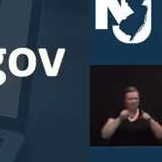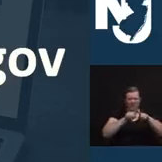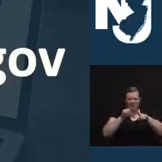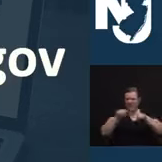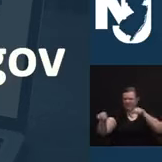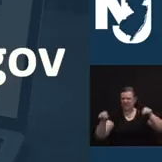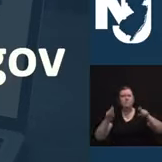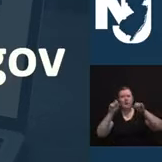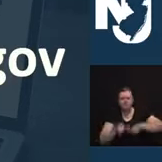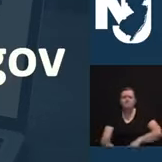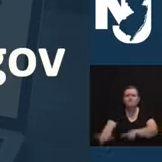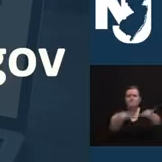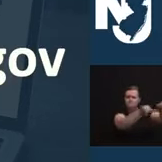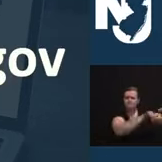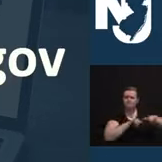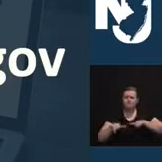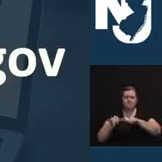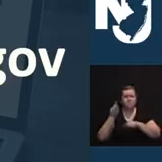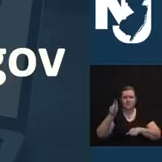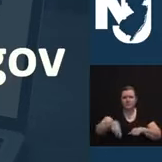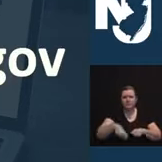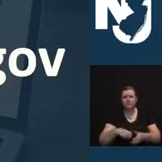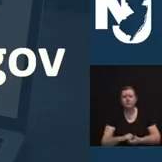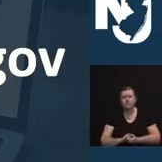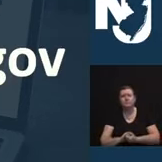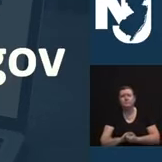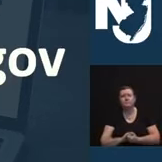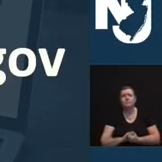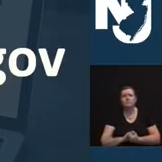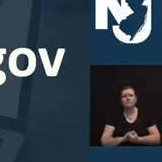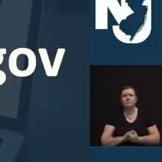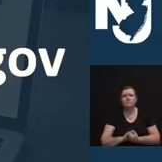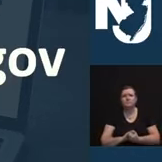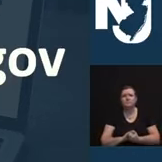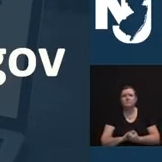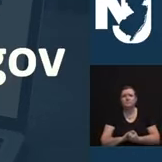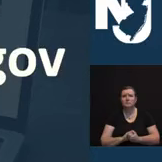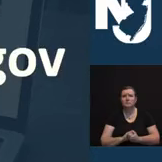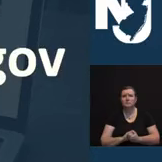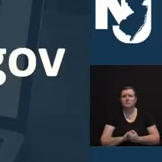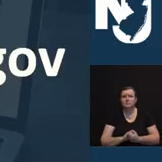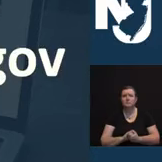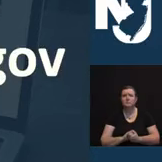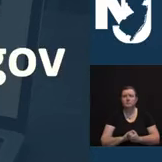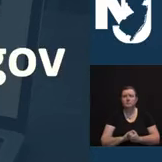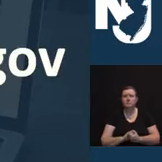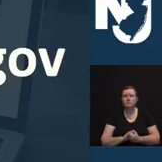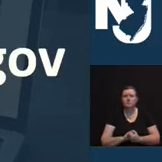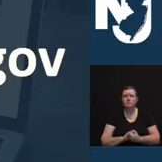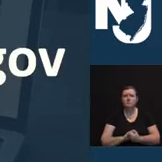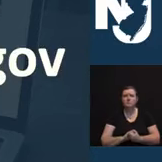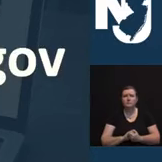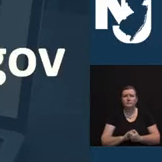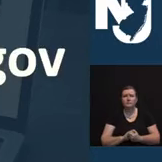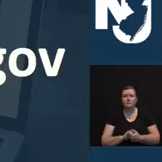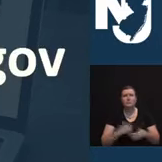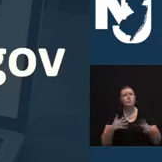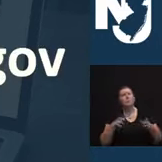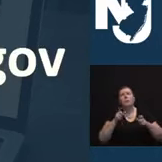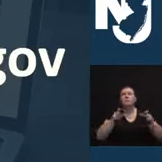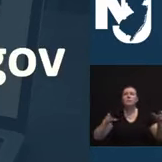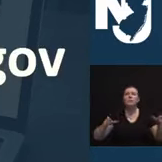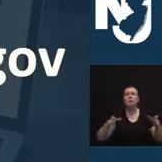state in America, that would lead to individuals traveling to different communities and potentially further spreading